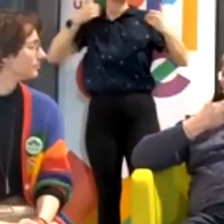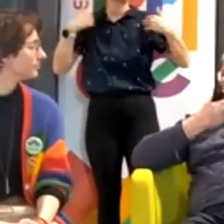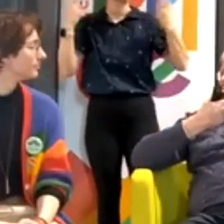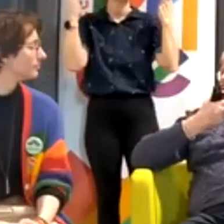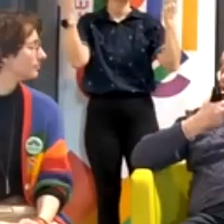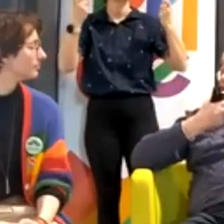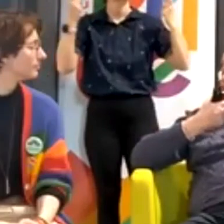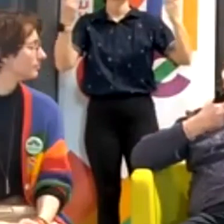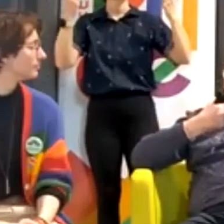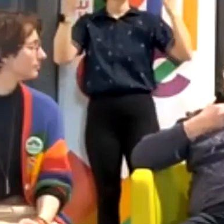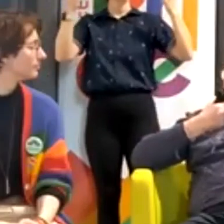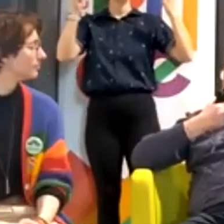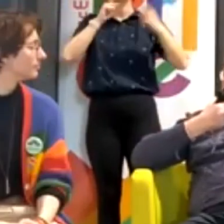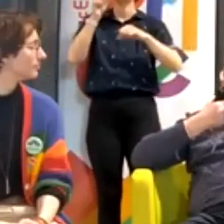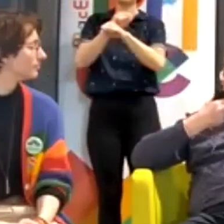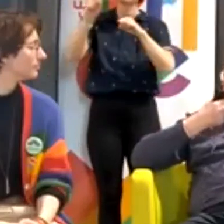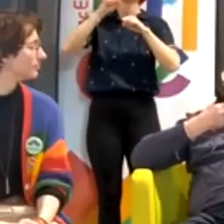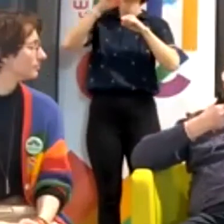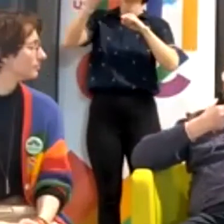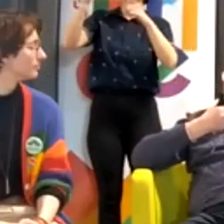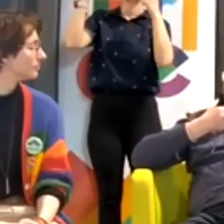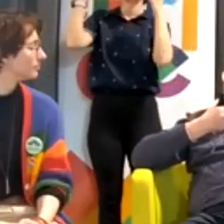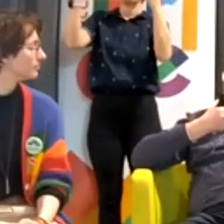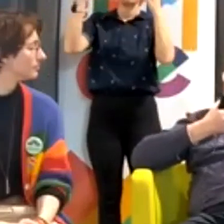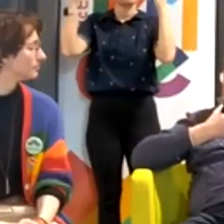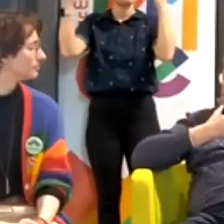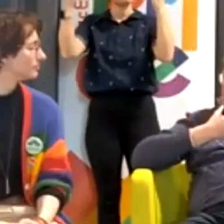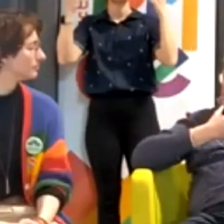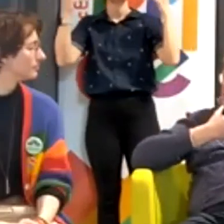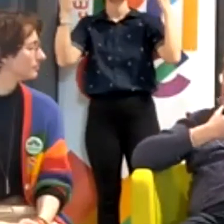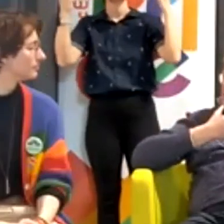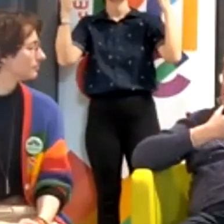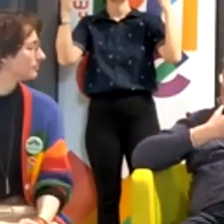are that. They're celebrations, and